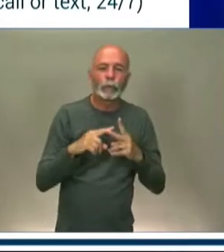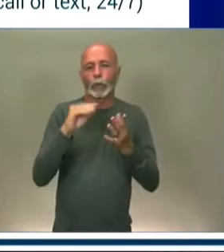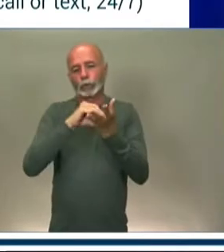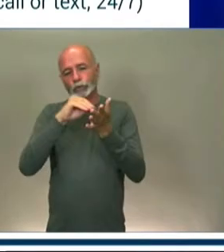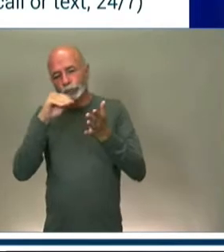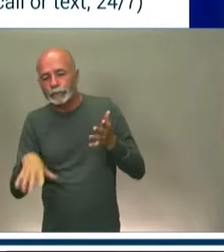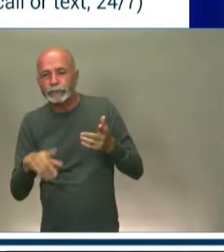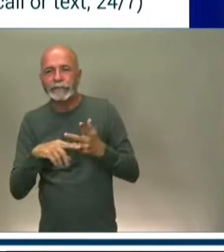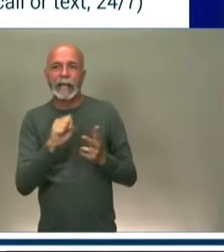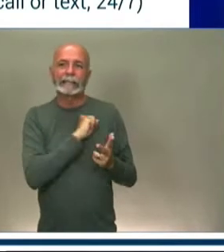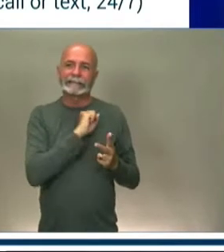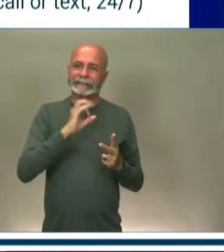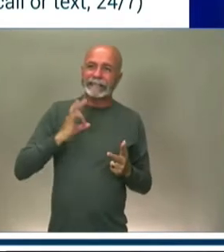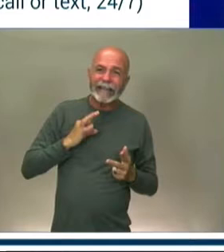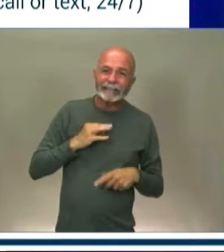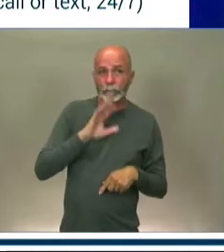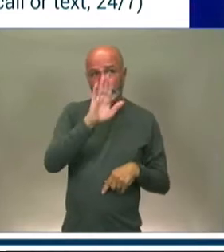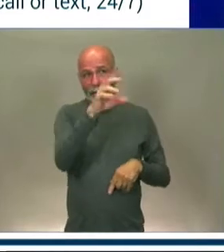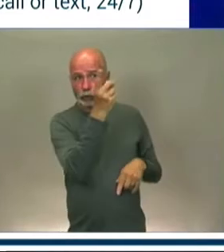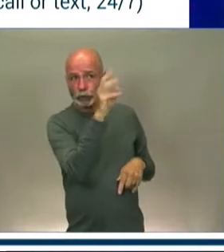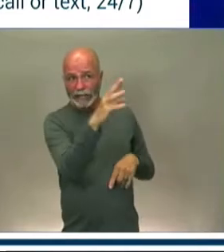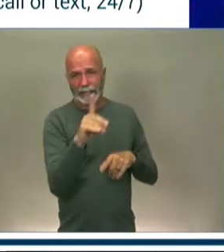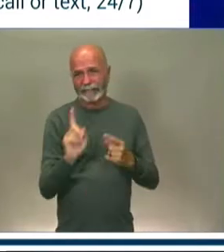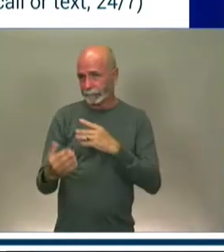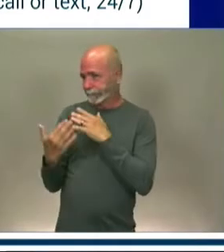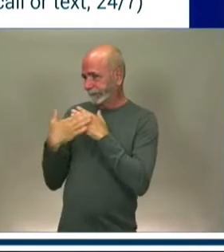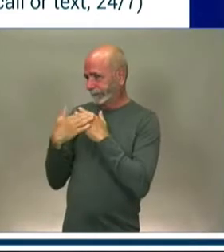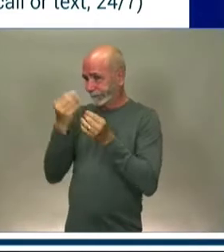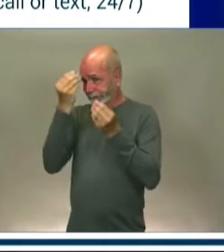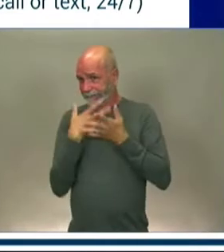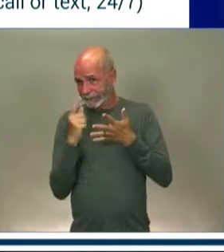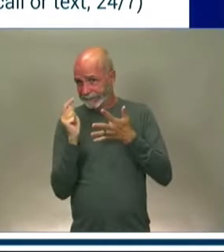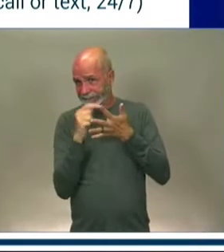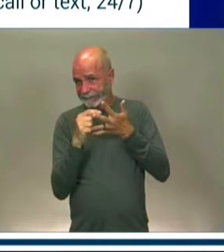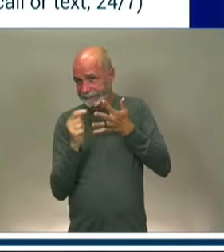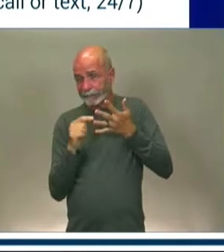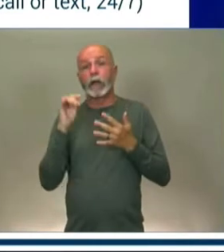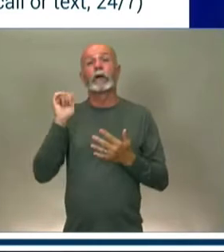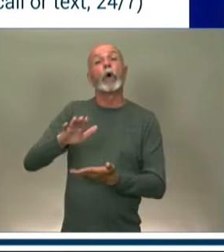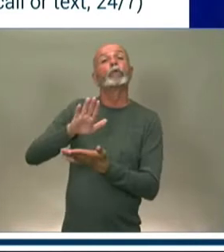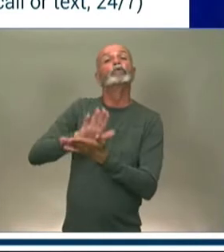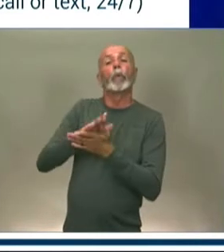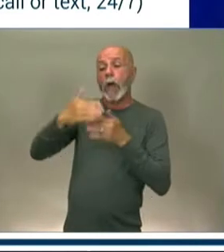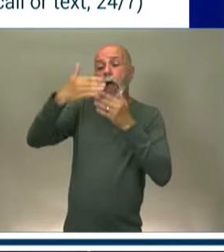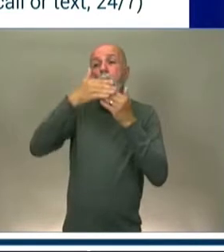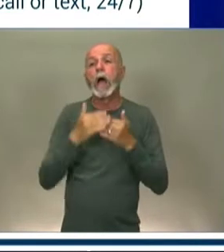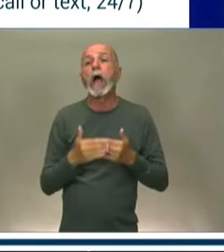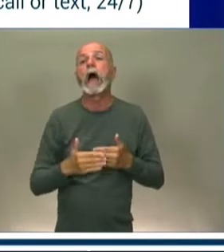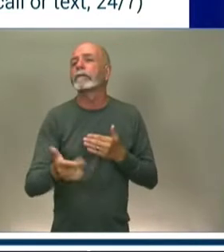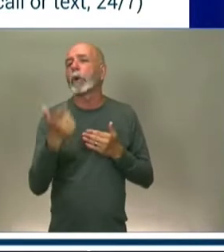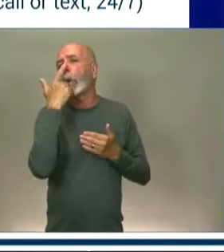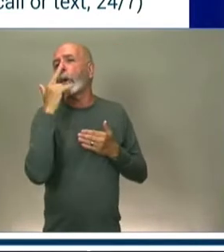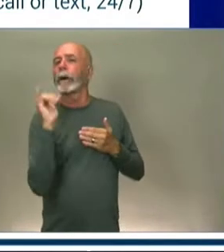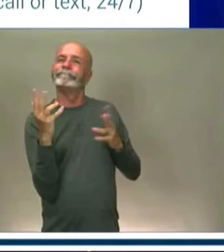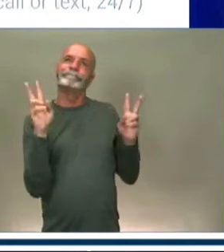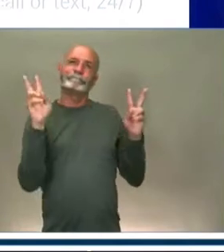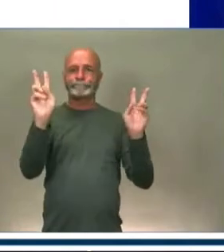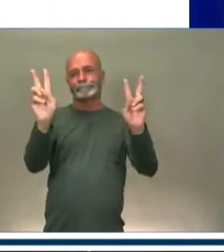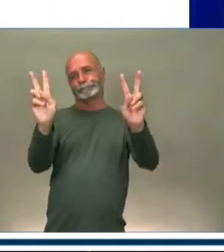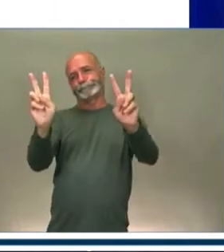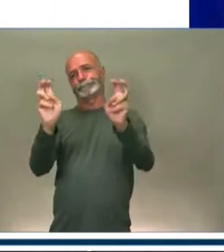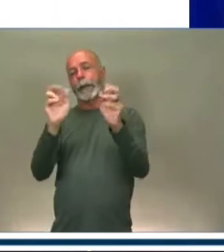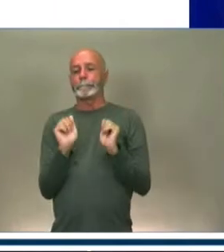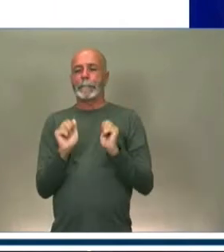Strang and his team at Public Health, schools will return to a more normal routine. Key lessons learned, like more enhanced